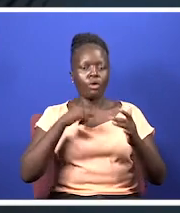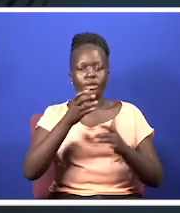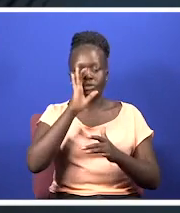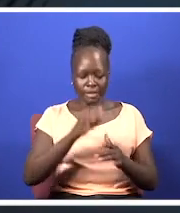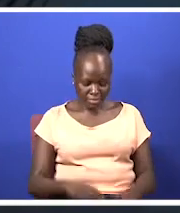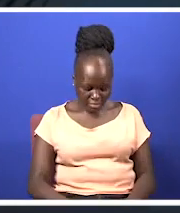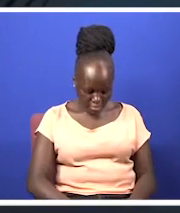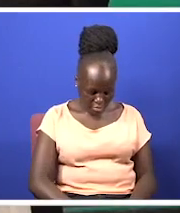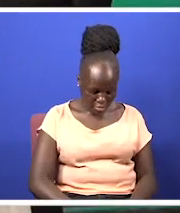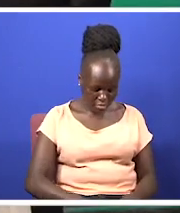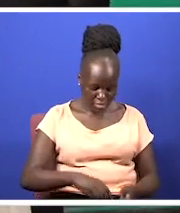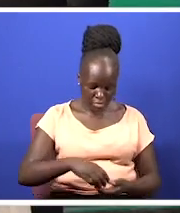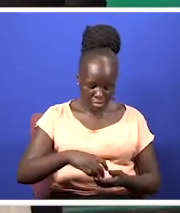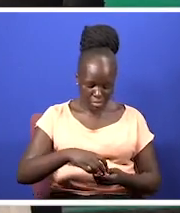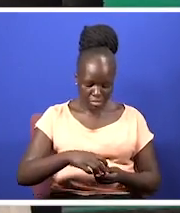us all drink together.